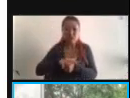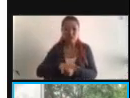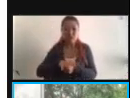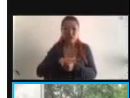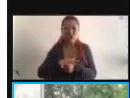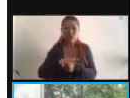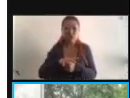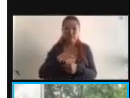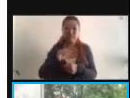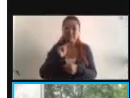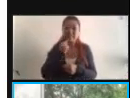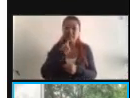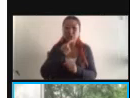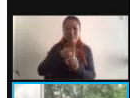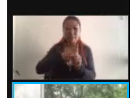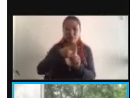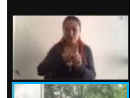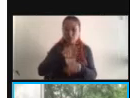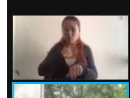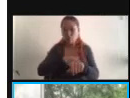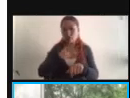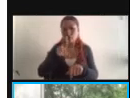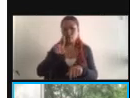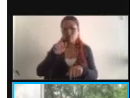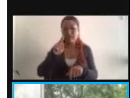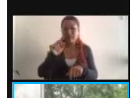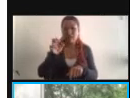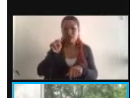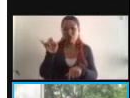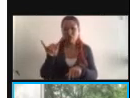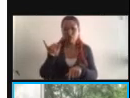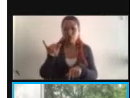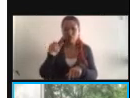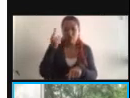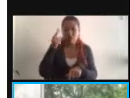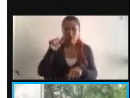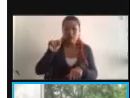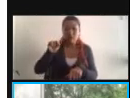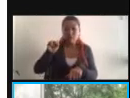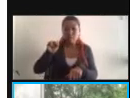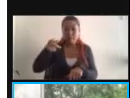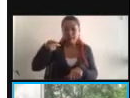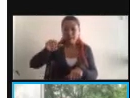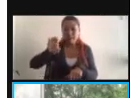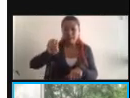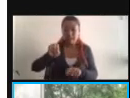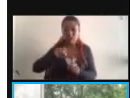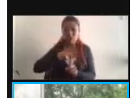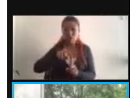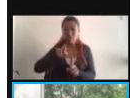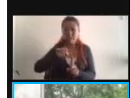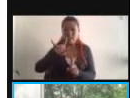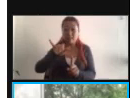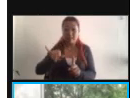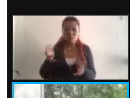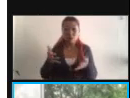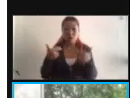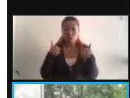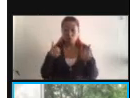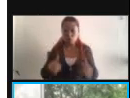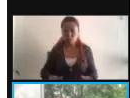course, radiation. The reality of space is that humans, all of